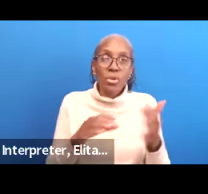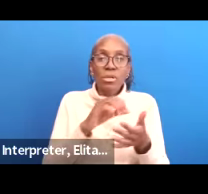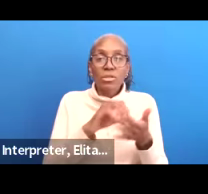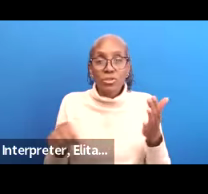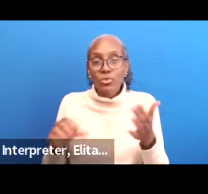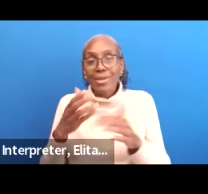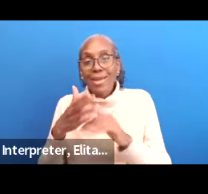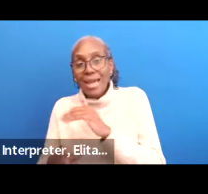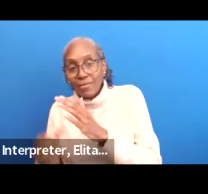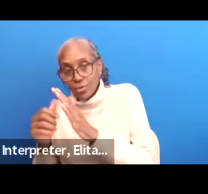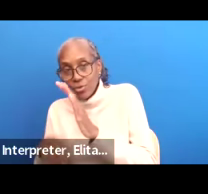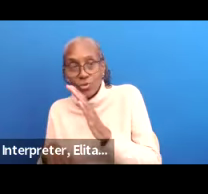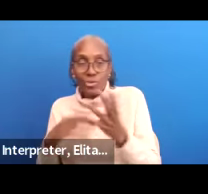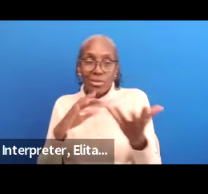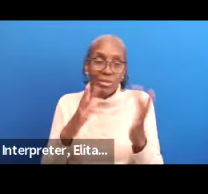their surgery. So,